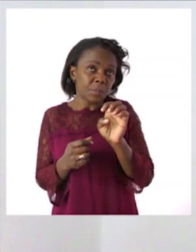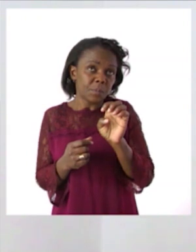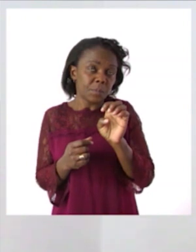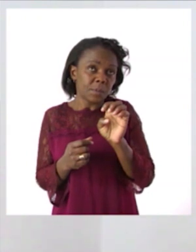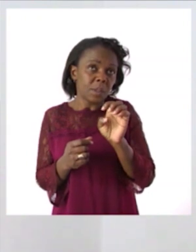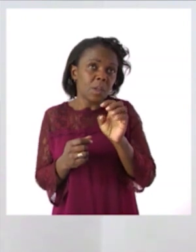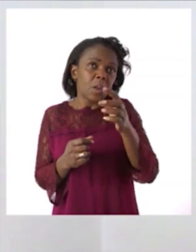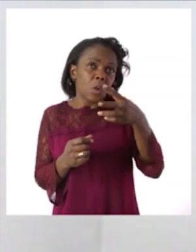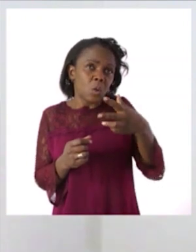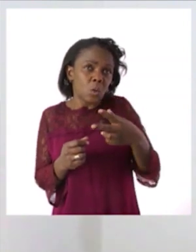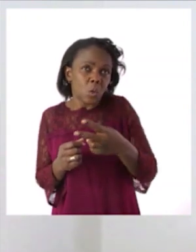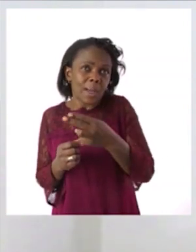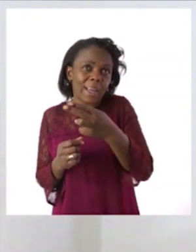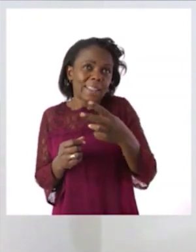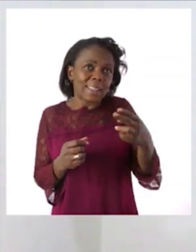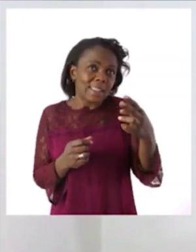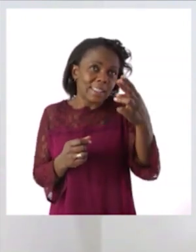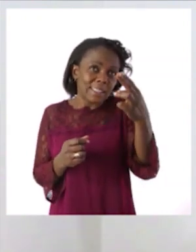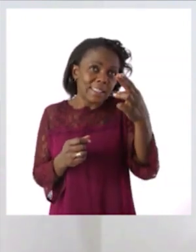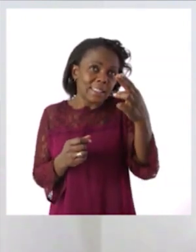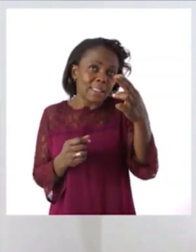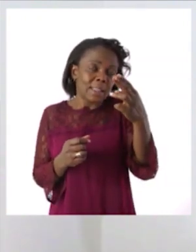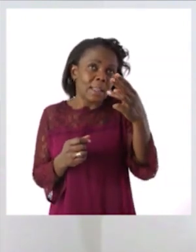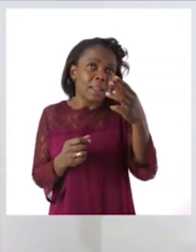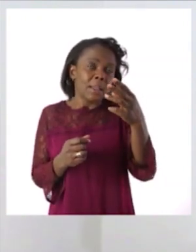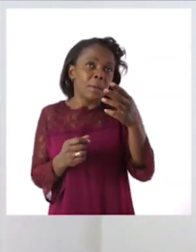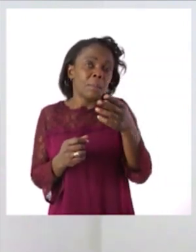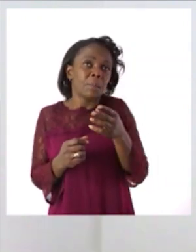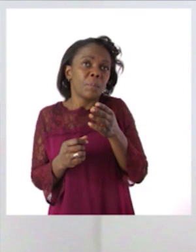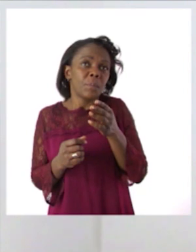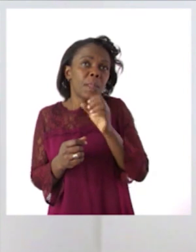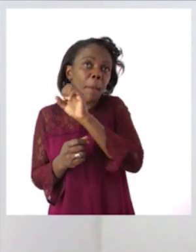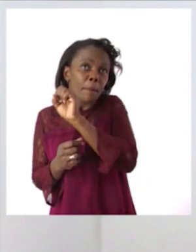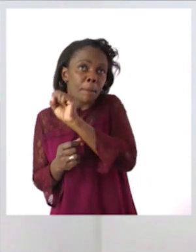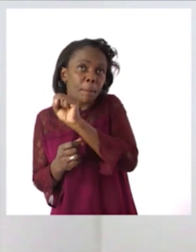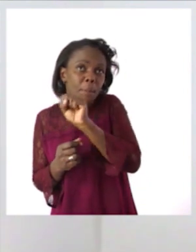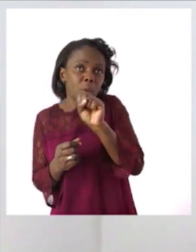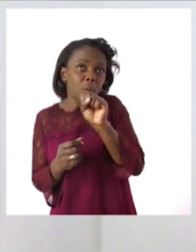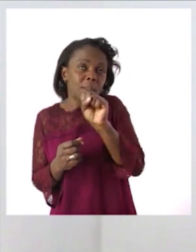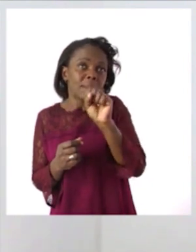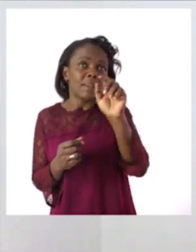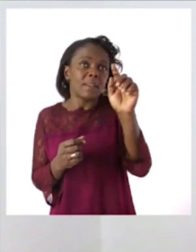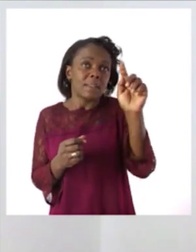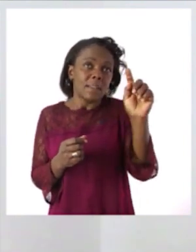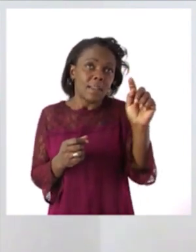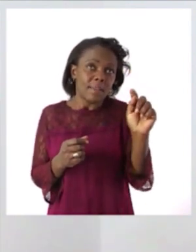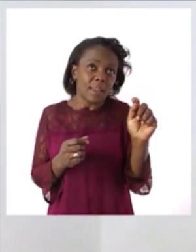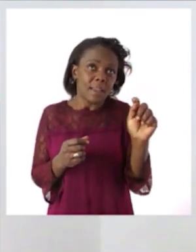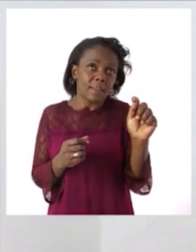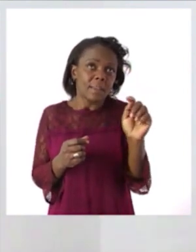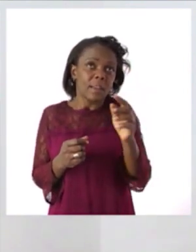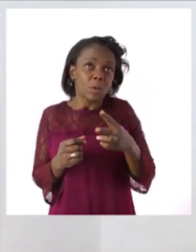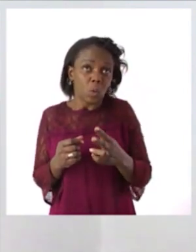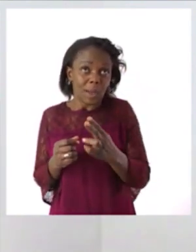between this and the T, because these 2 consonants, they must not come together on one side. So I have to